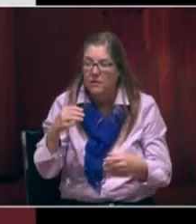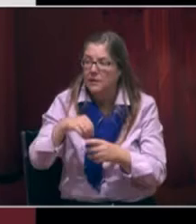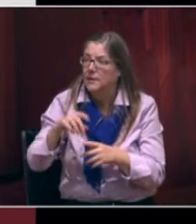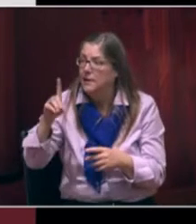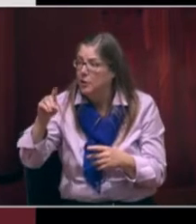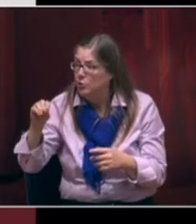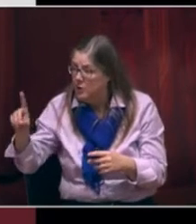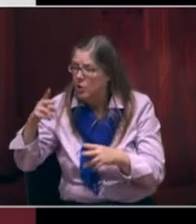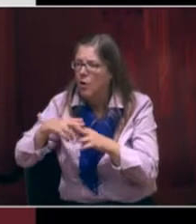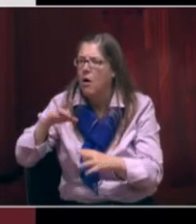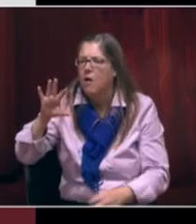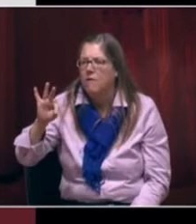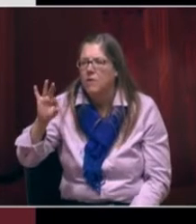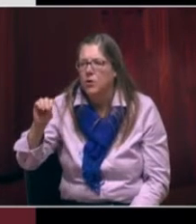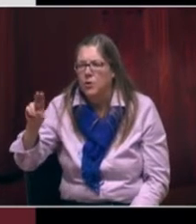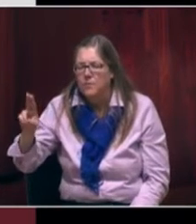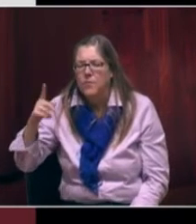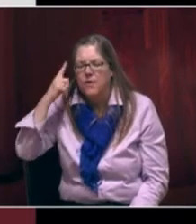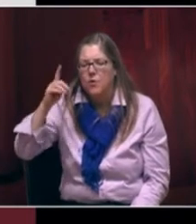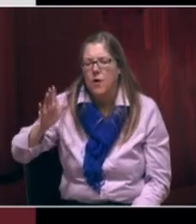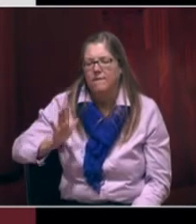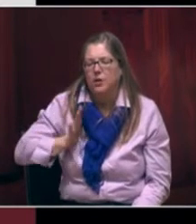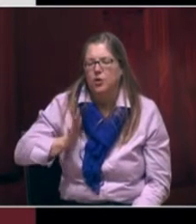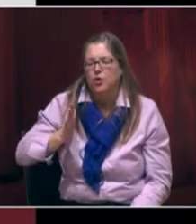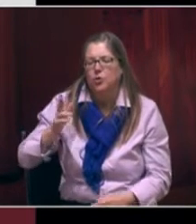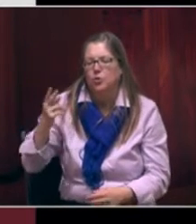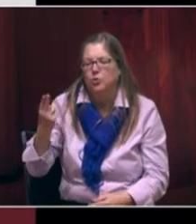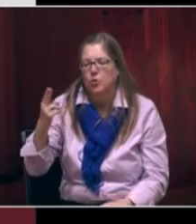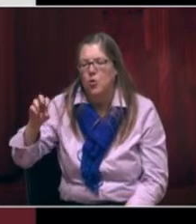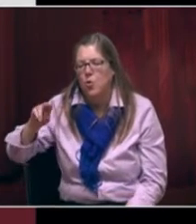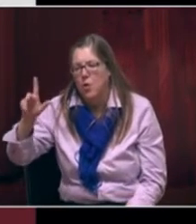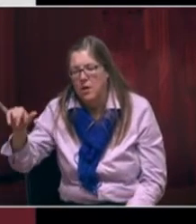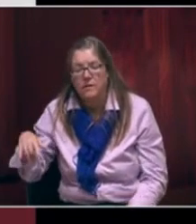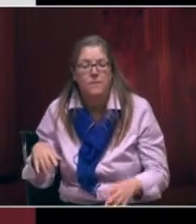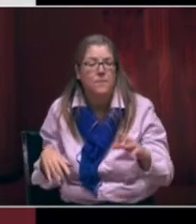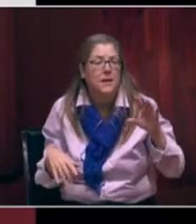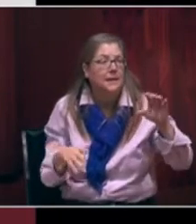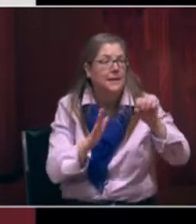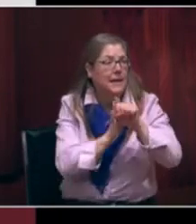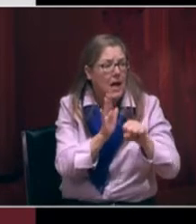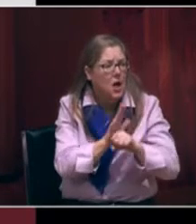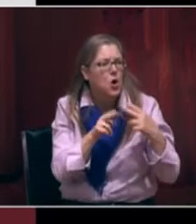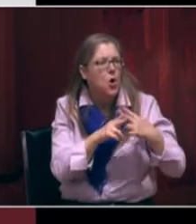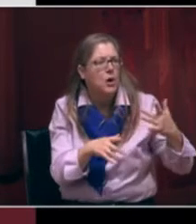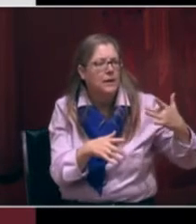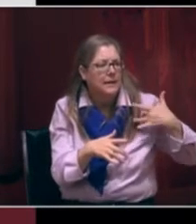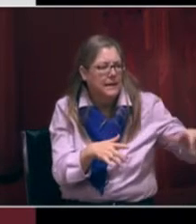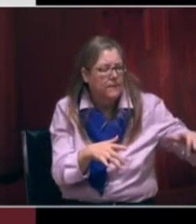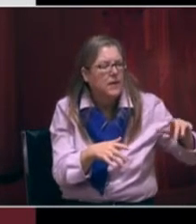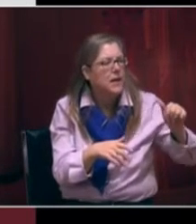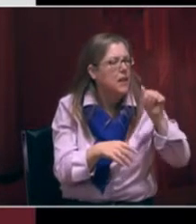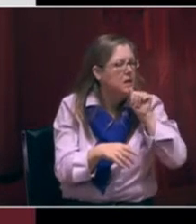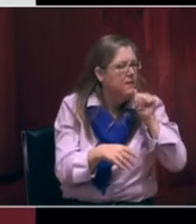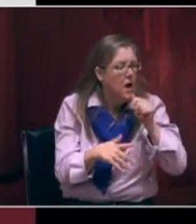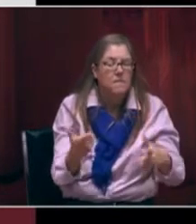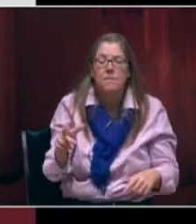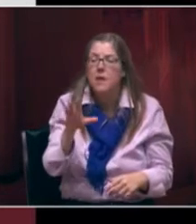call it FOU, or for official use only information. Department of State calls it sensitive but unclassified information. The Department of